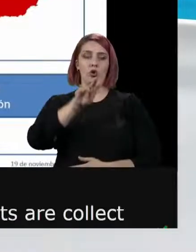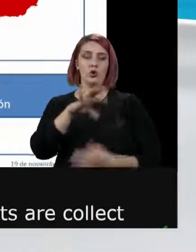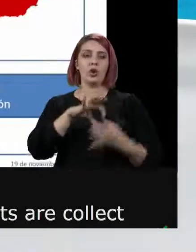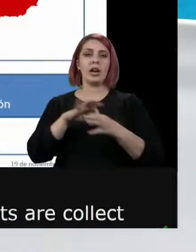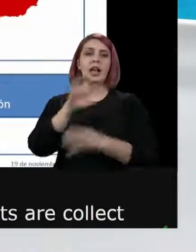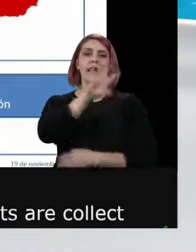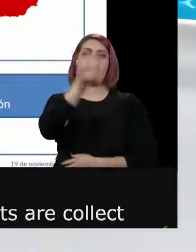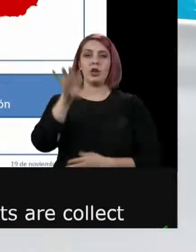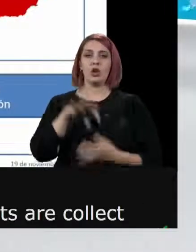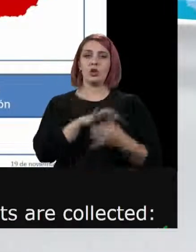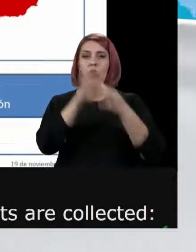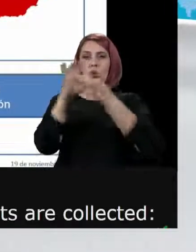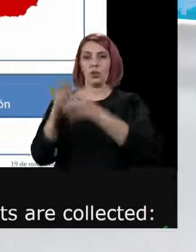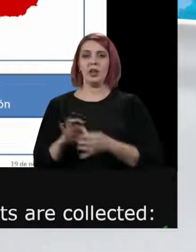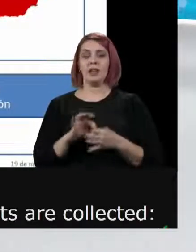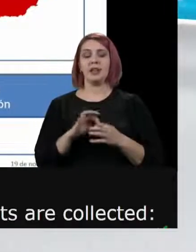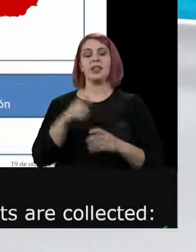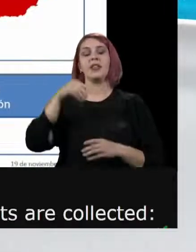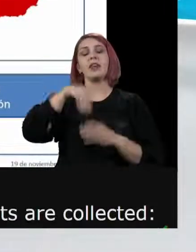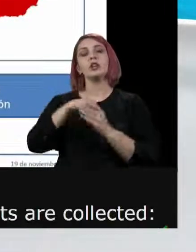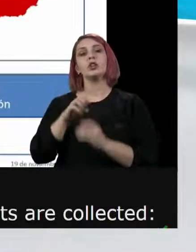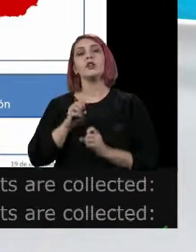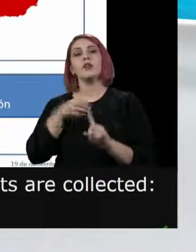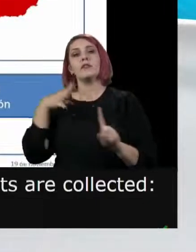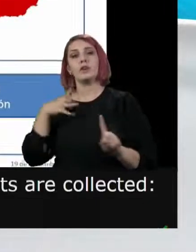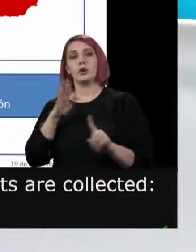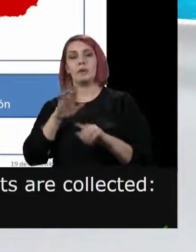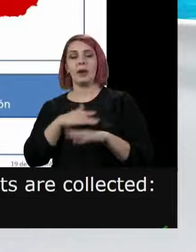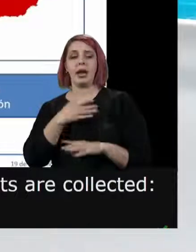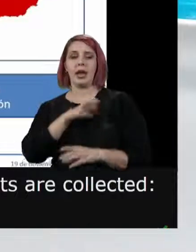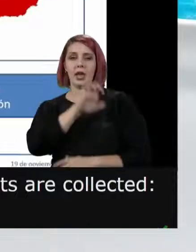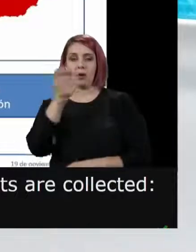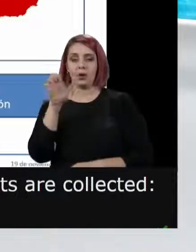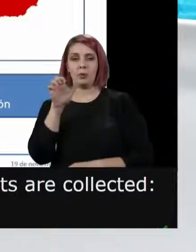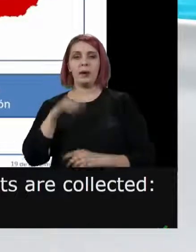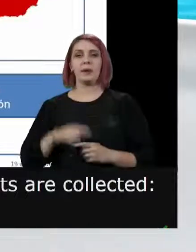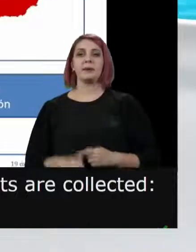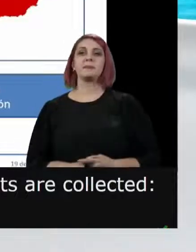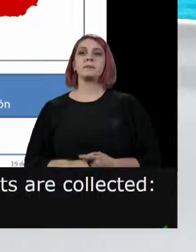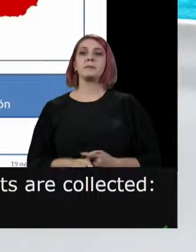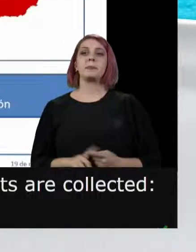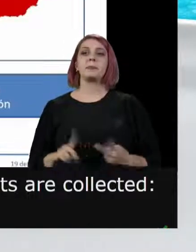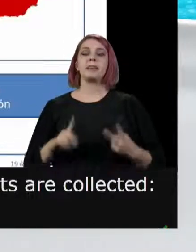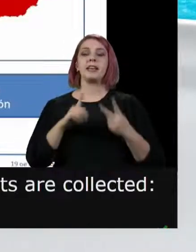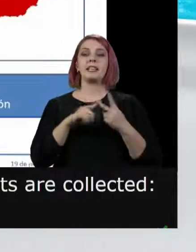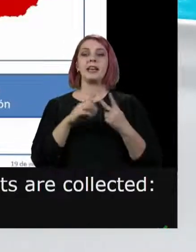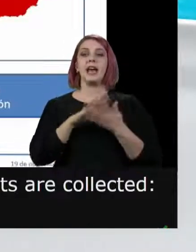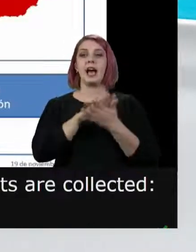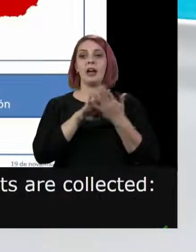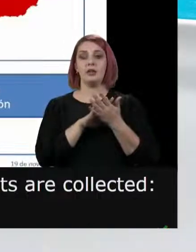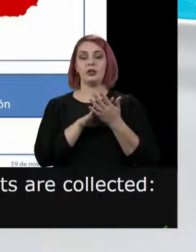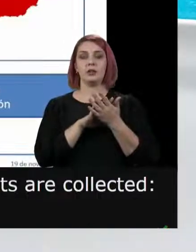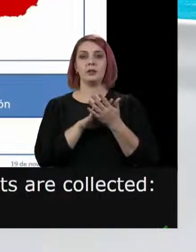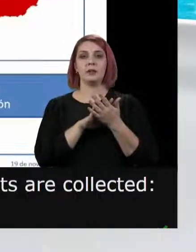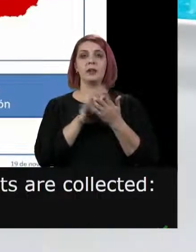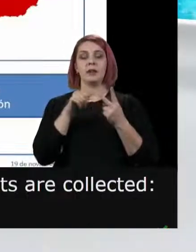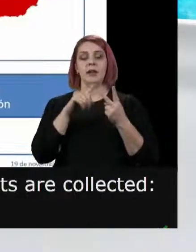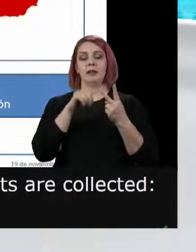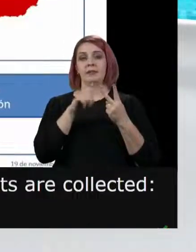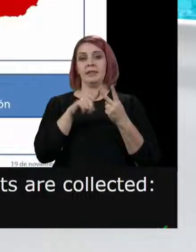within the United Nations, European Union, and